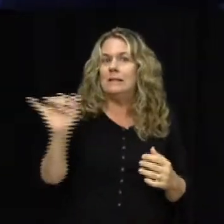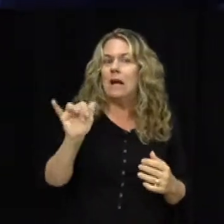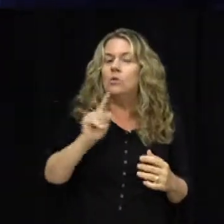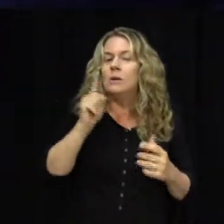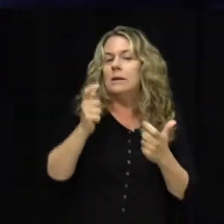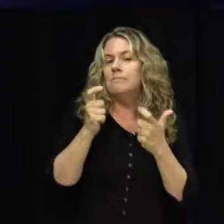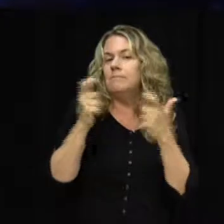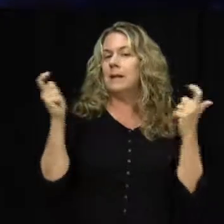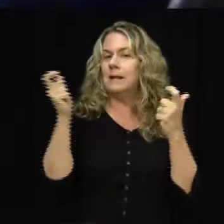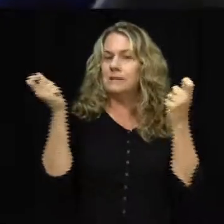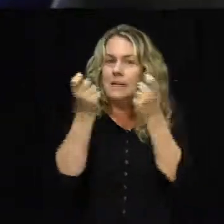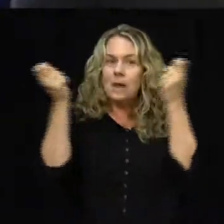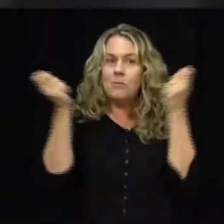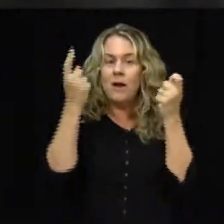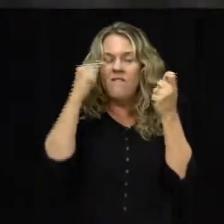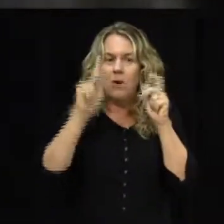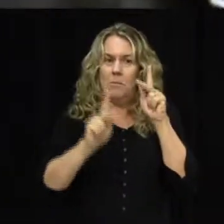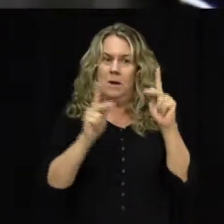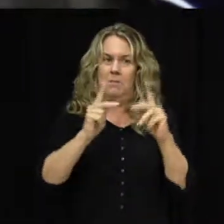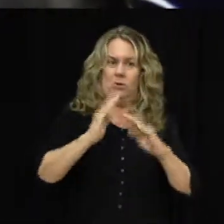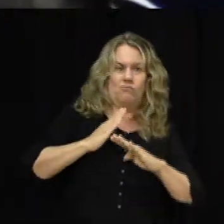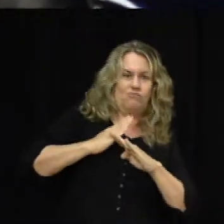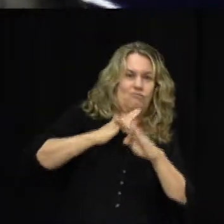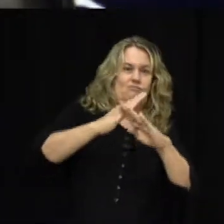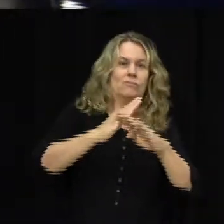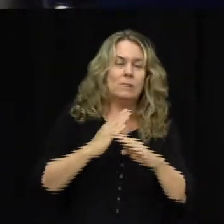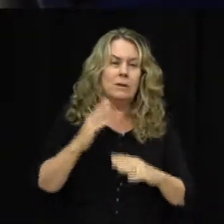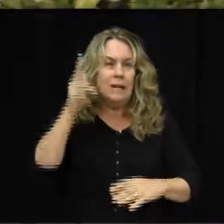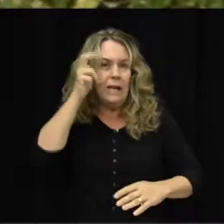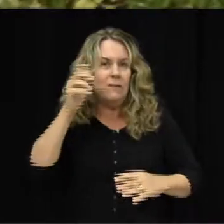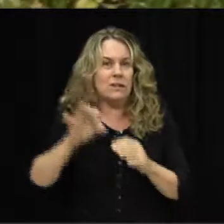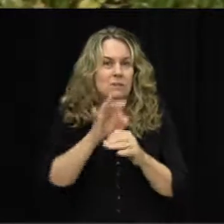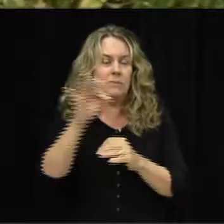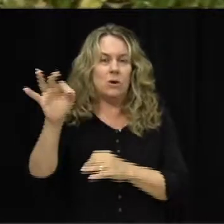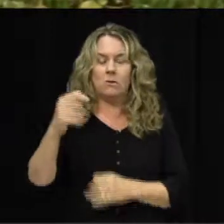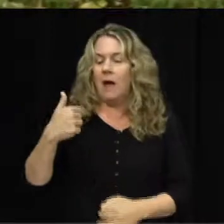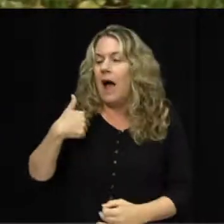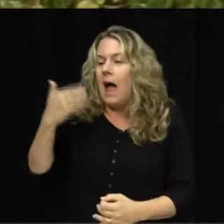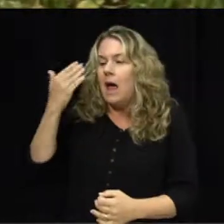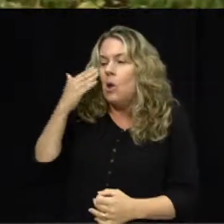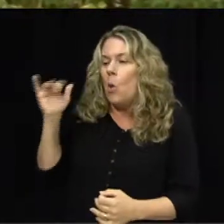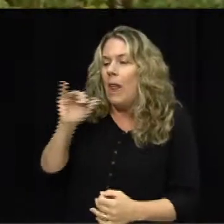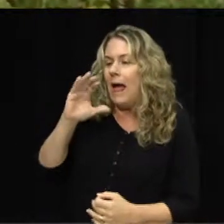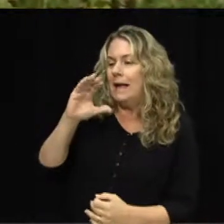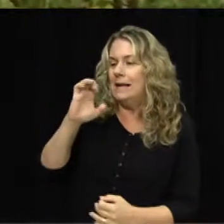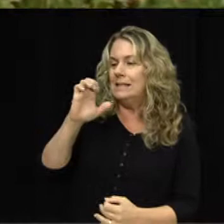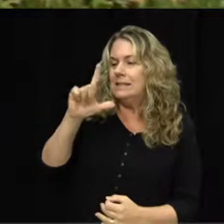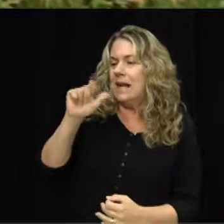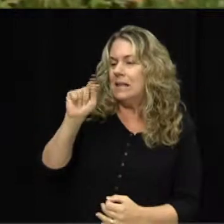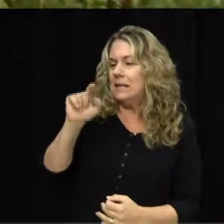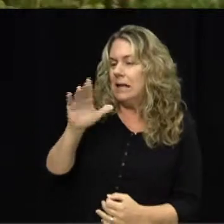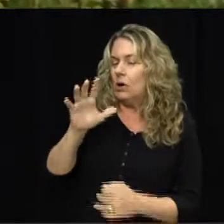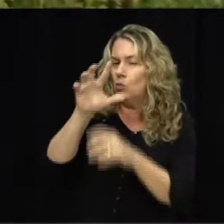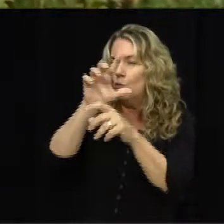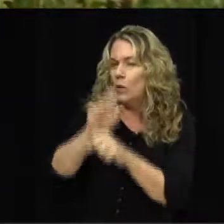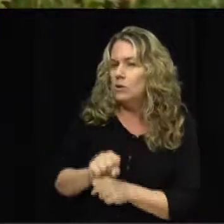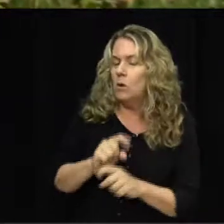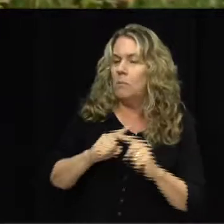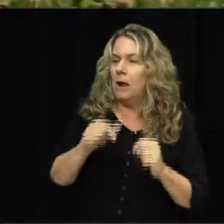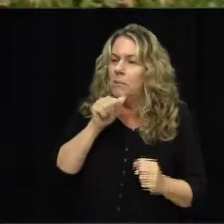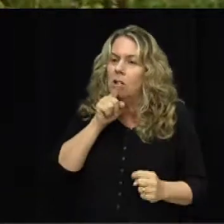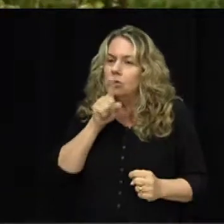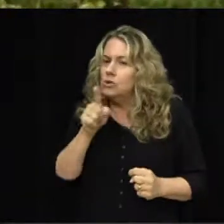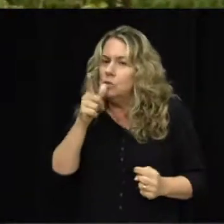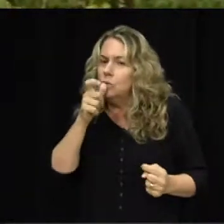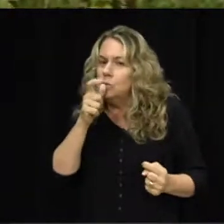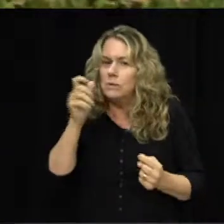was just like a really big celebration to the people to keep away the bad spirits. Well, I knew it was like a Celtic ritual, but I had no